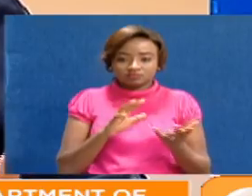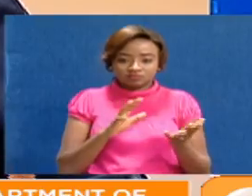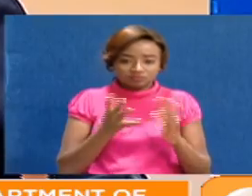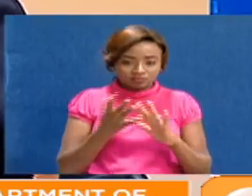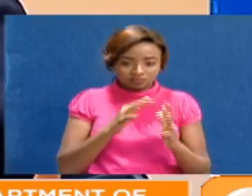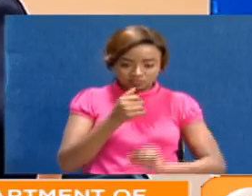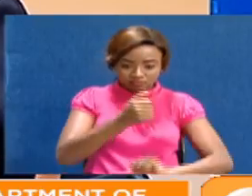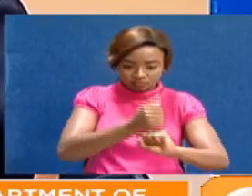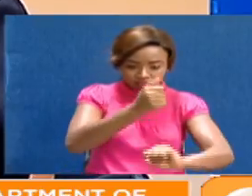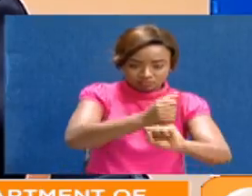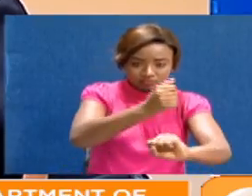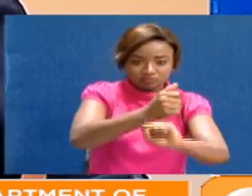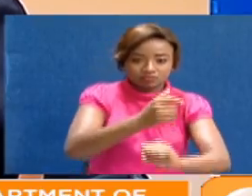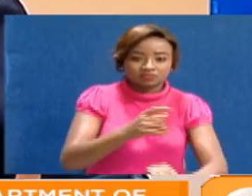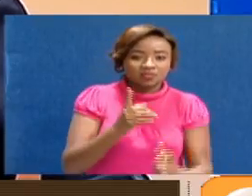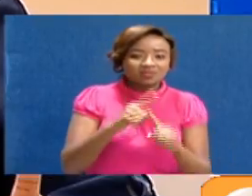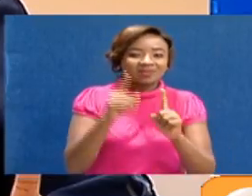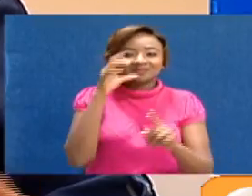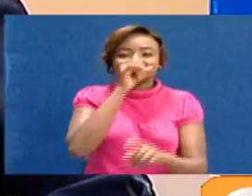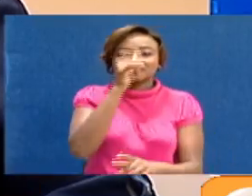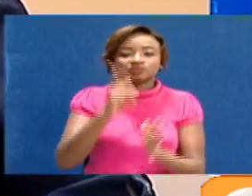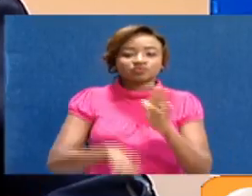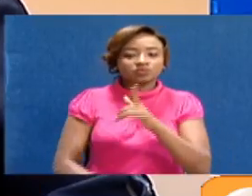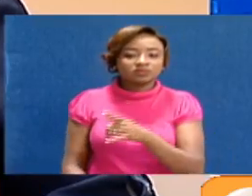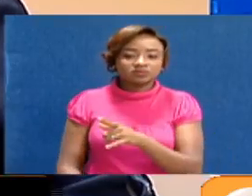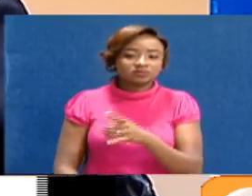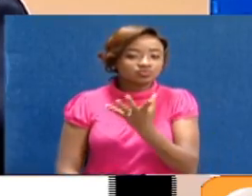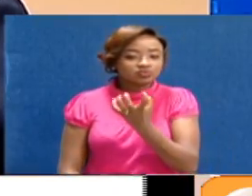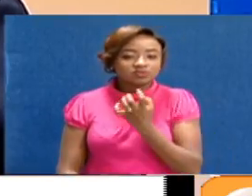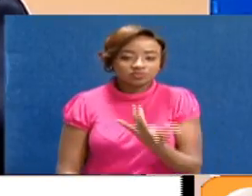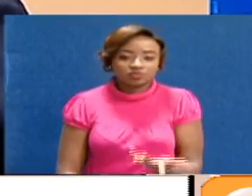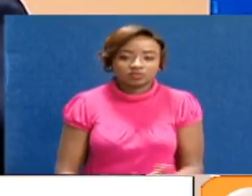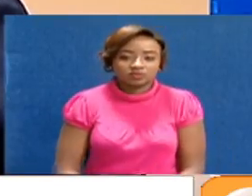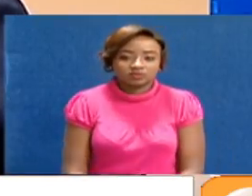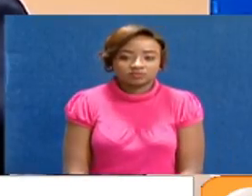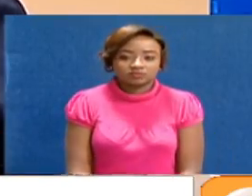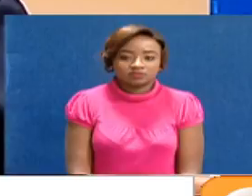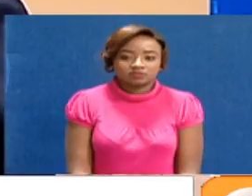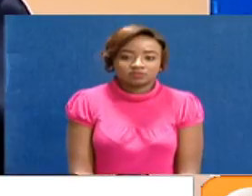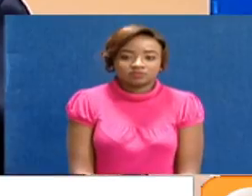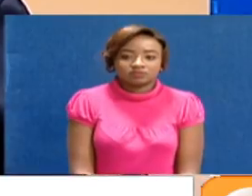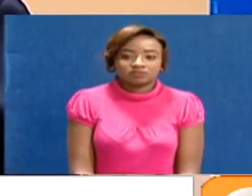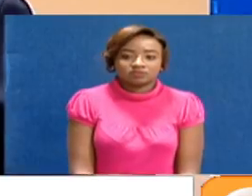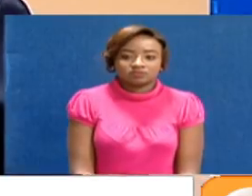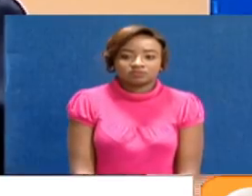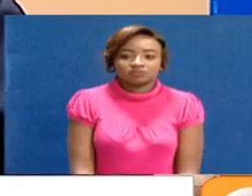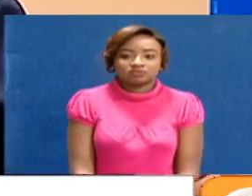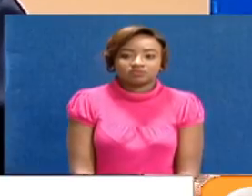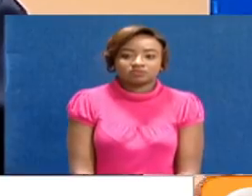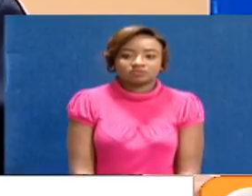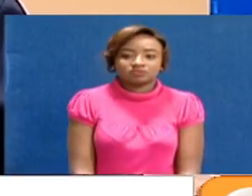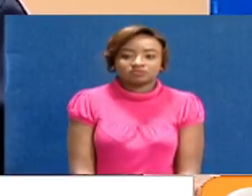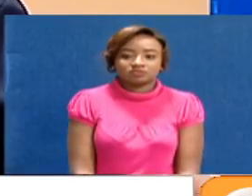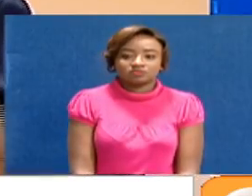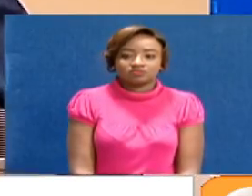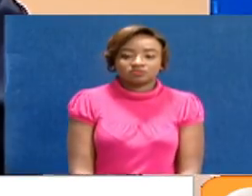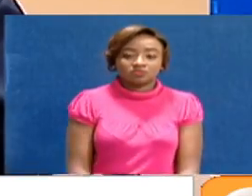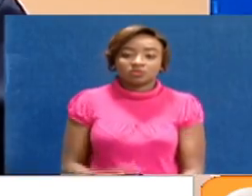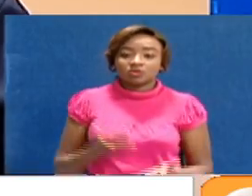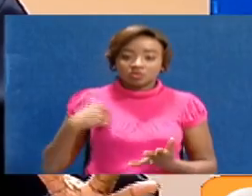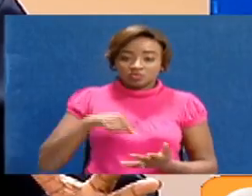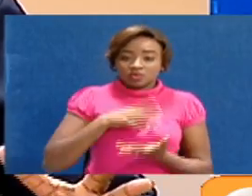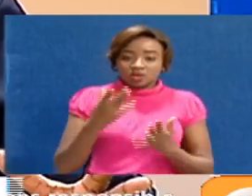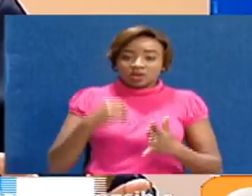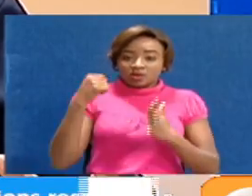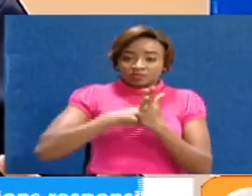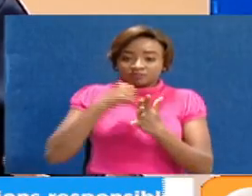of equipment that is needed. Yeah, but what is missing? What more do you need? We are leveraging on building the relationship with the